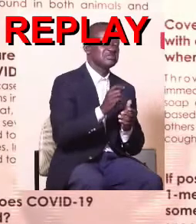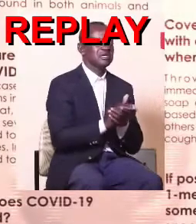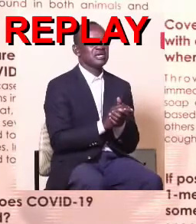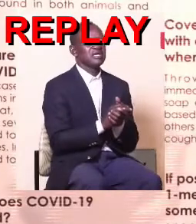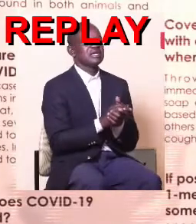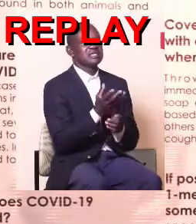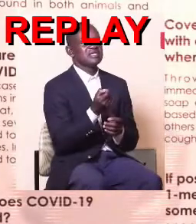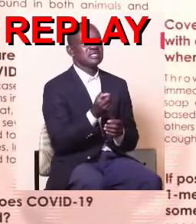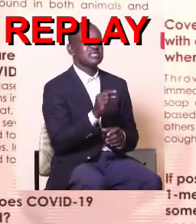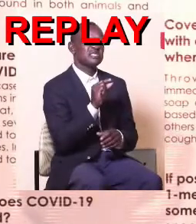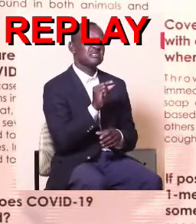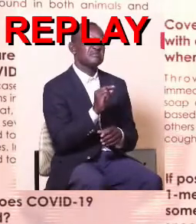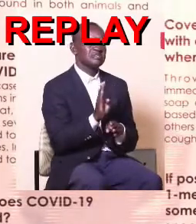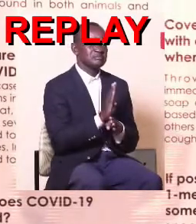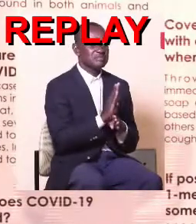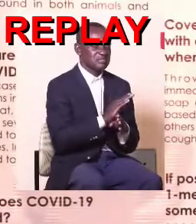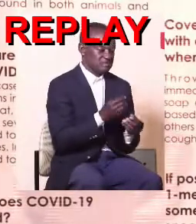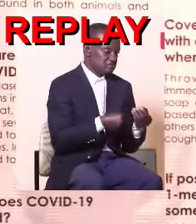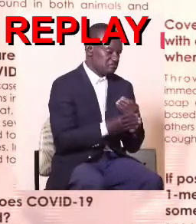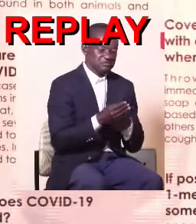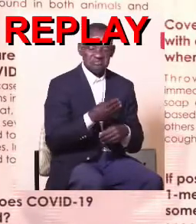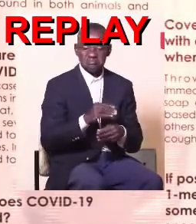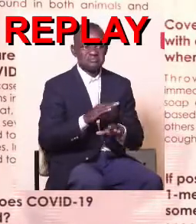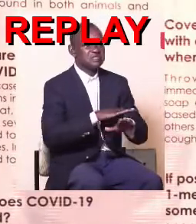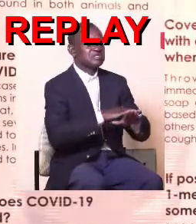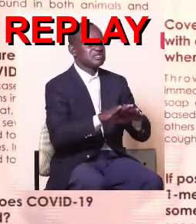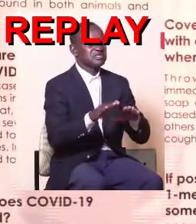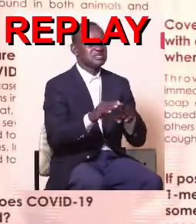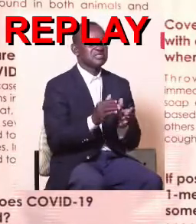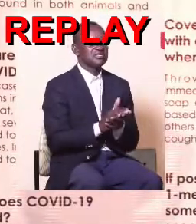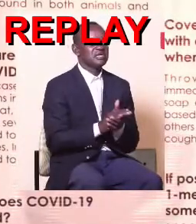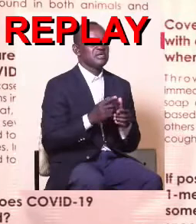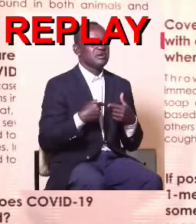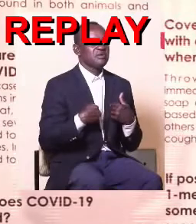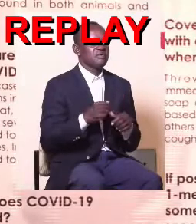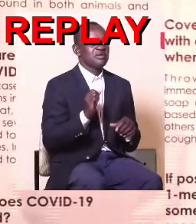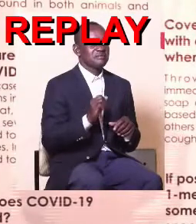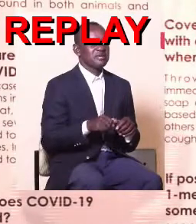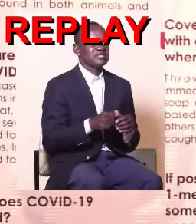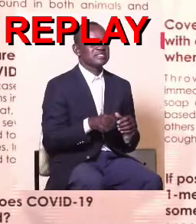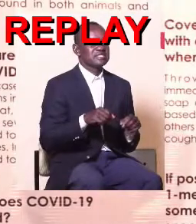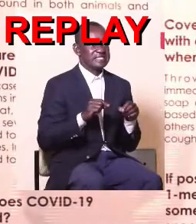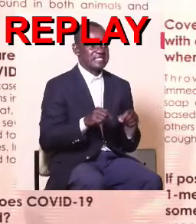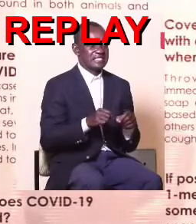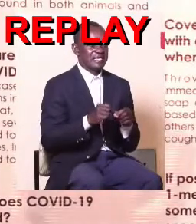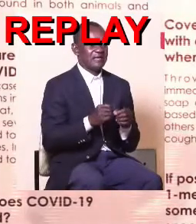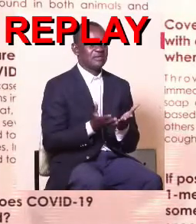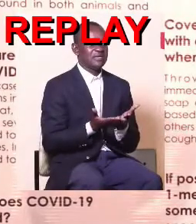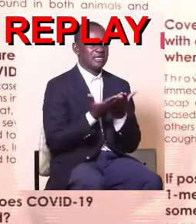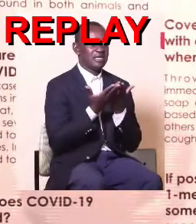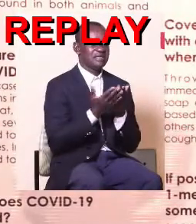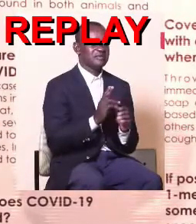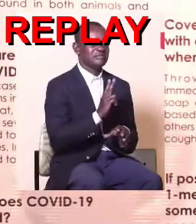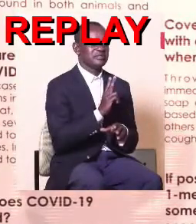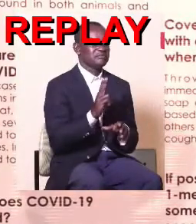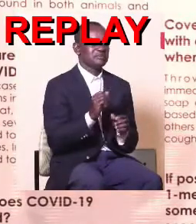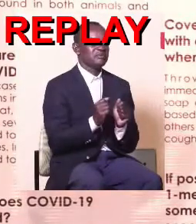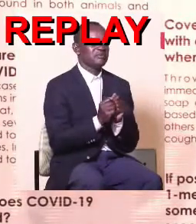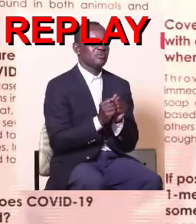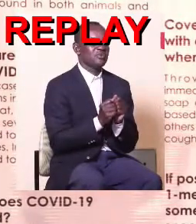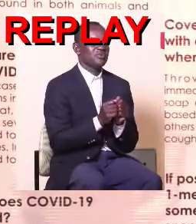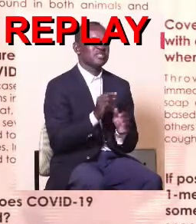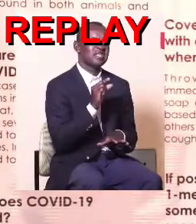closed it down. They are now in our hands to share the little we have, and then while maintaining